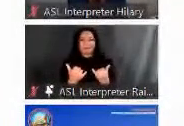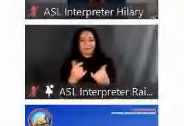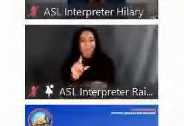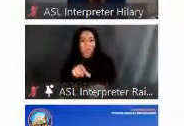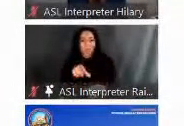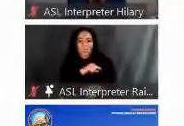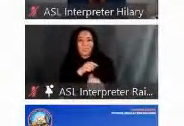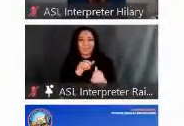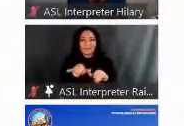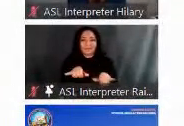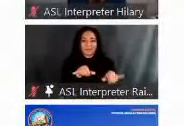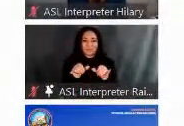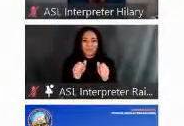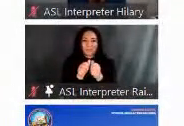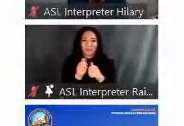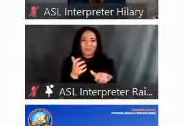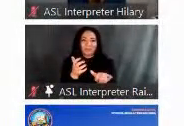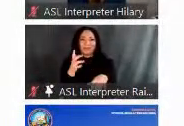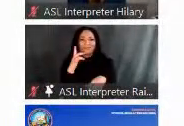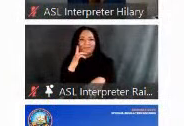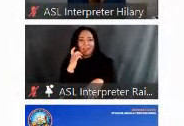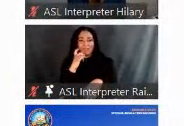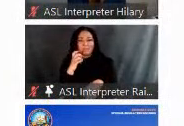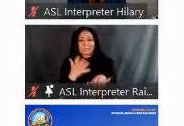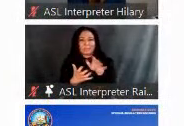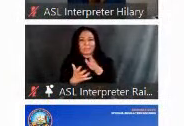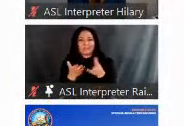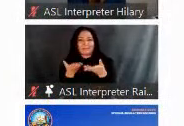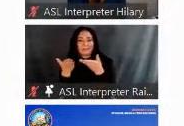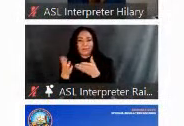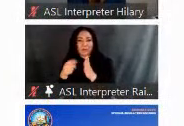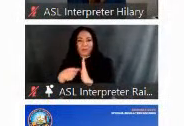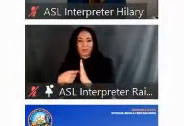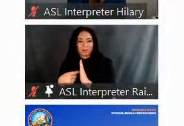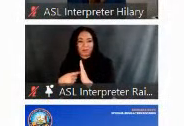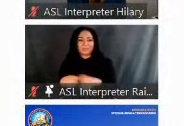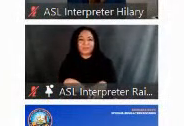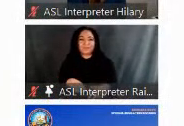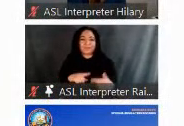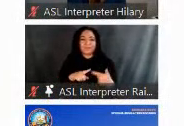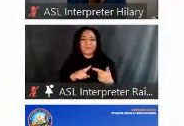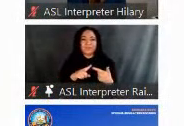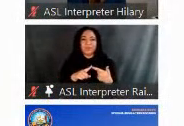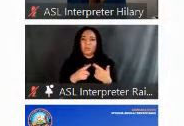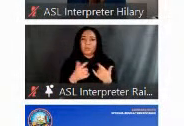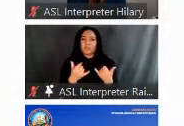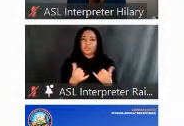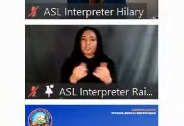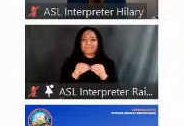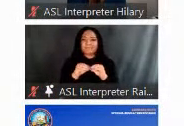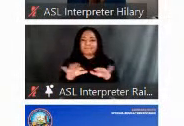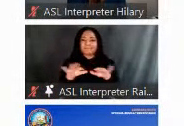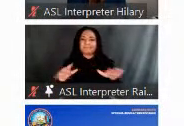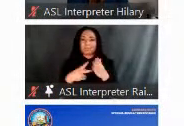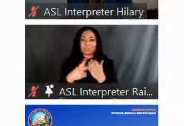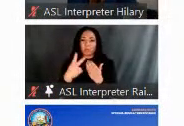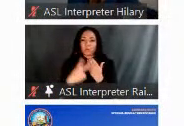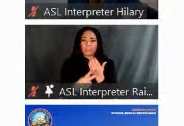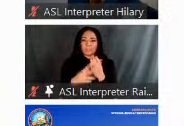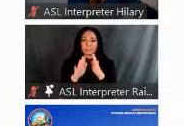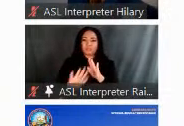delivery model? Also, what is the current distribution of programs across California, and how does this vary across the